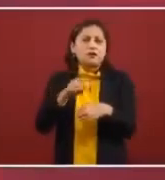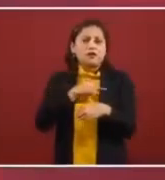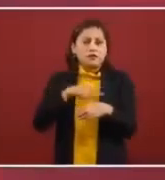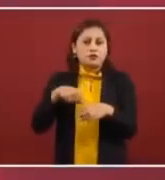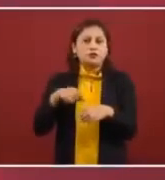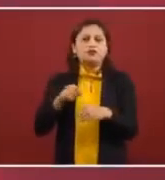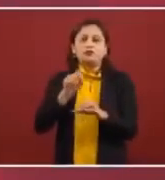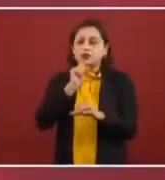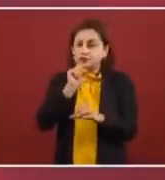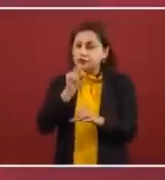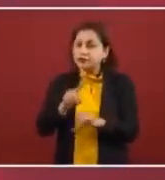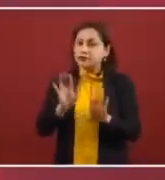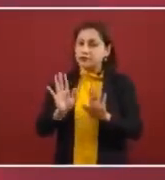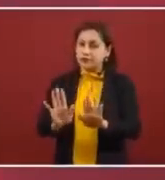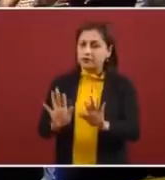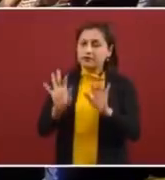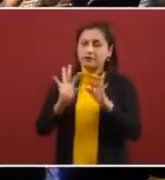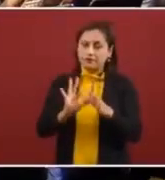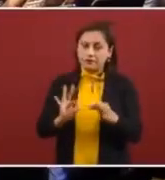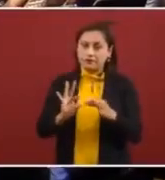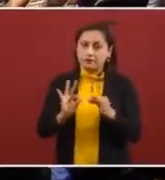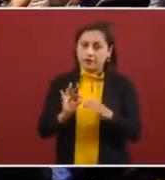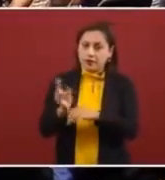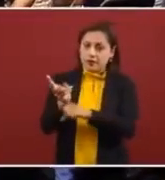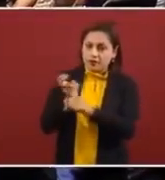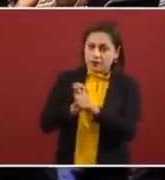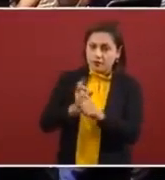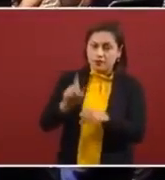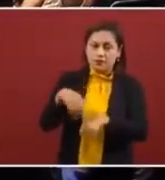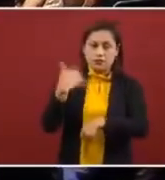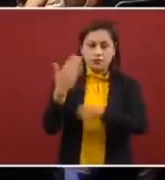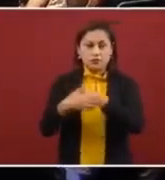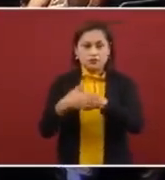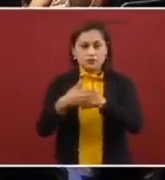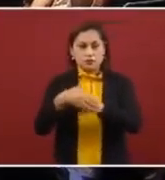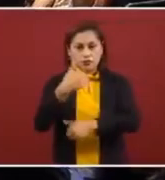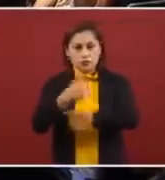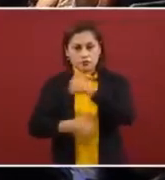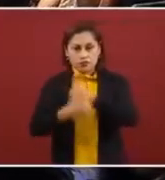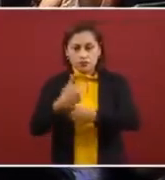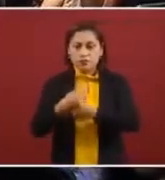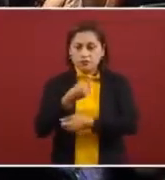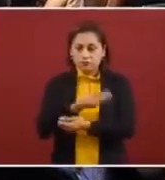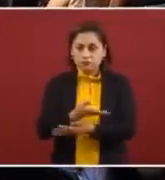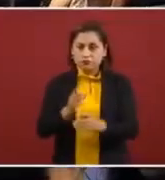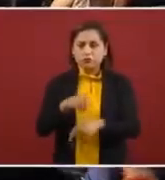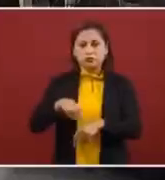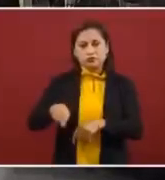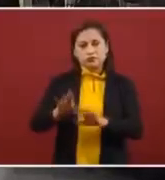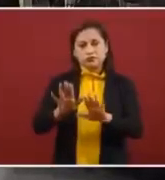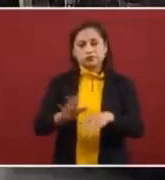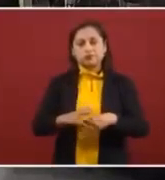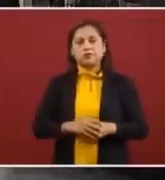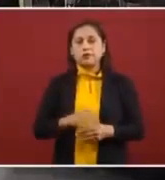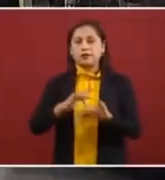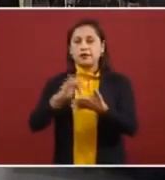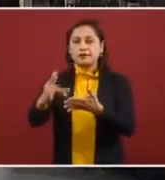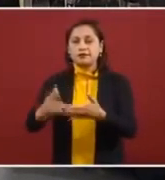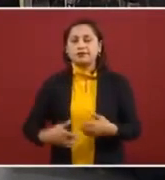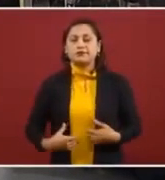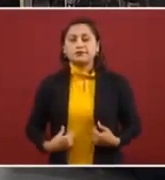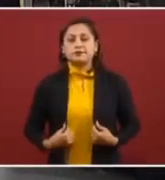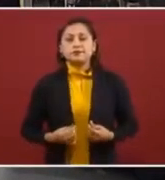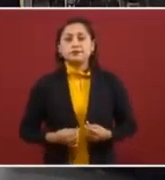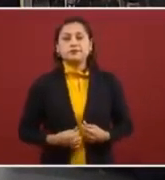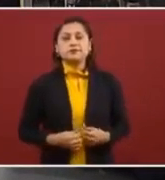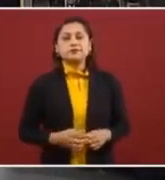but they're also going to be inviting people and asking people to put in their applications.